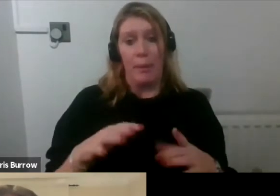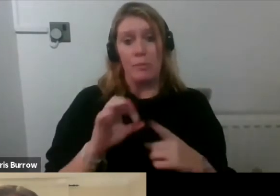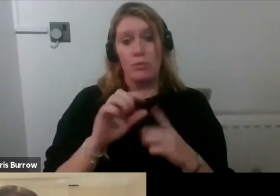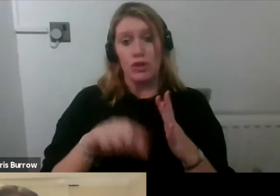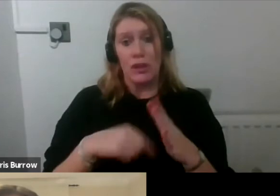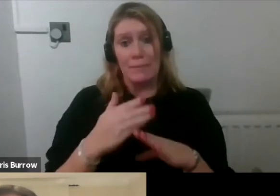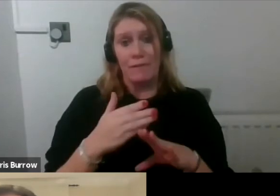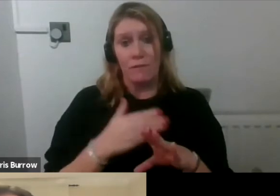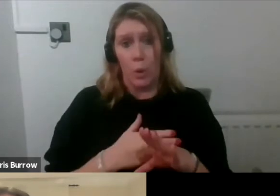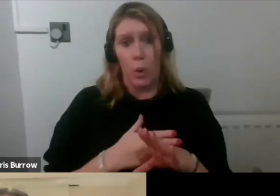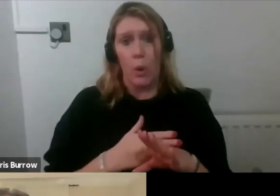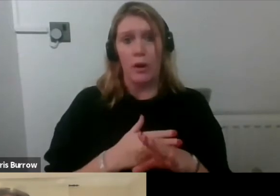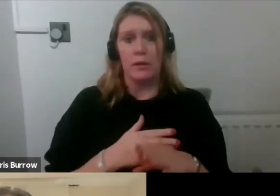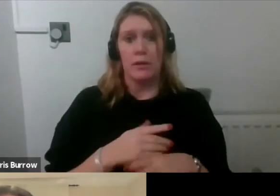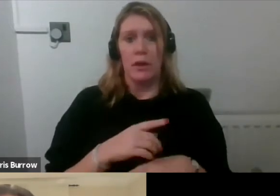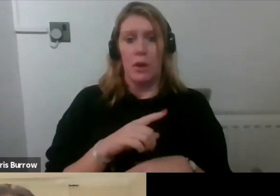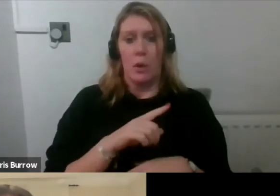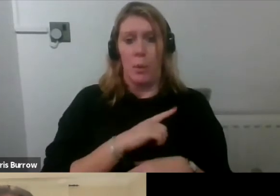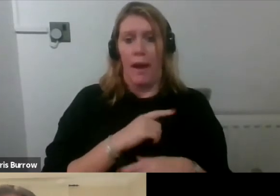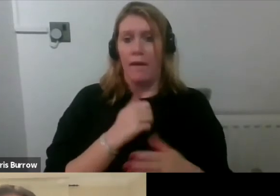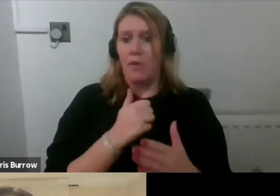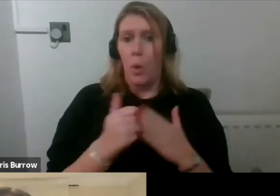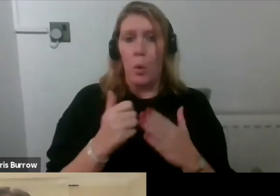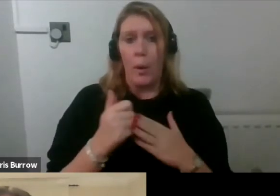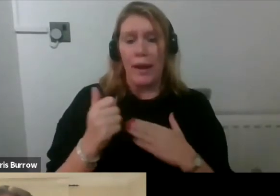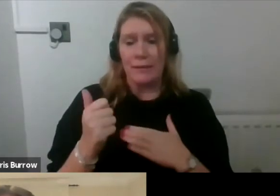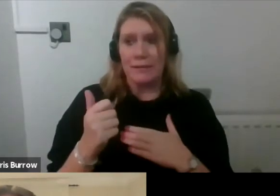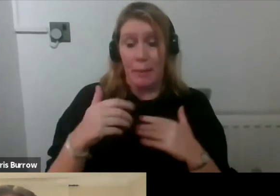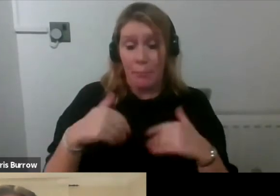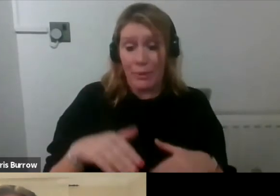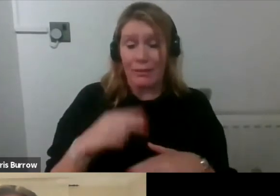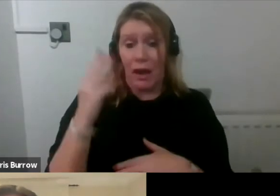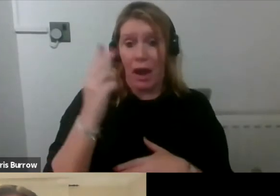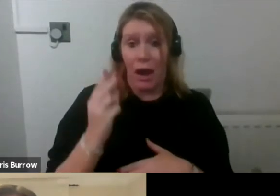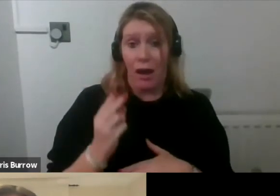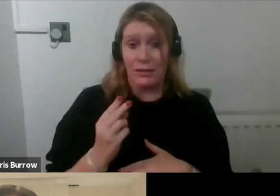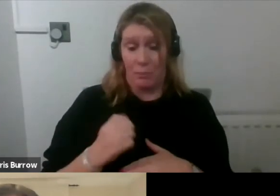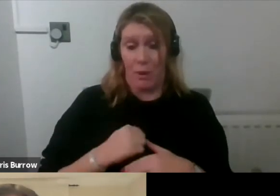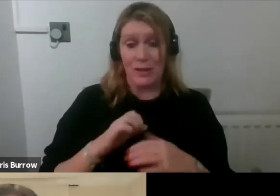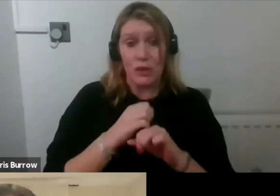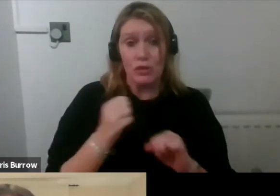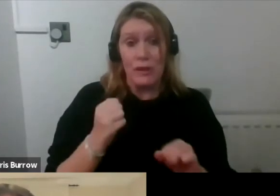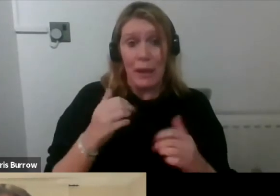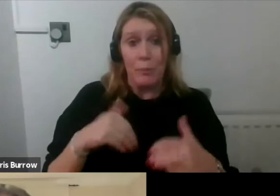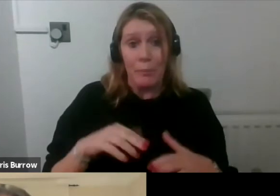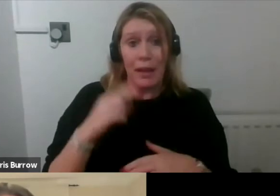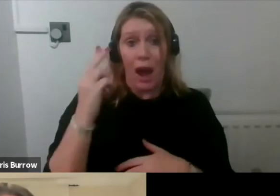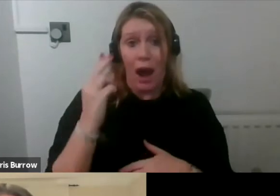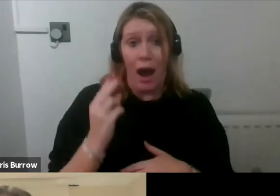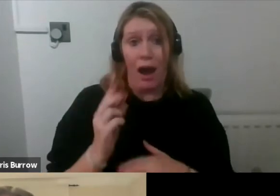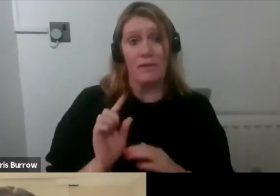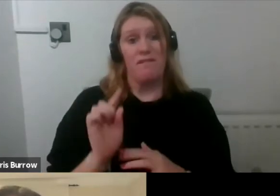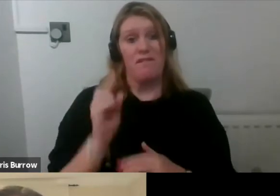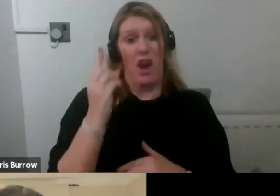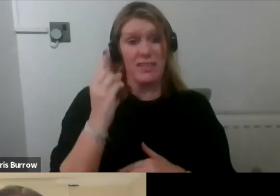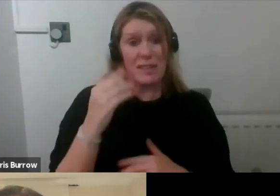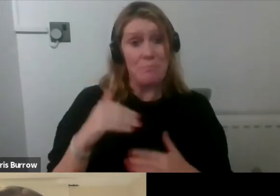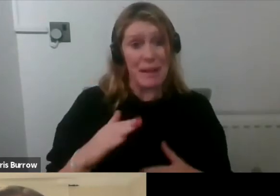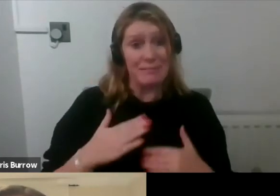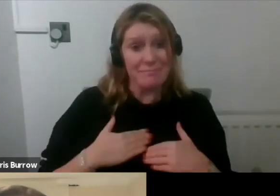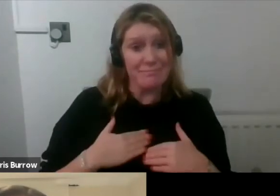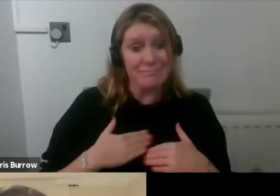said, I've always done art. My degree was in art. I've got a first class degree in art, whatever that's worth. I don't know, probably nothing. But